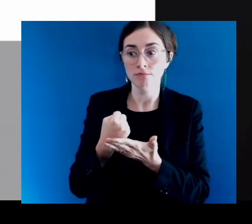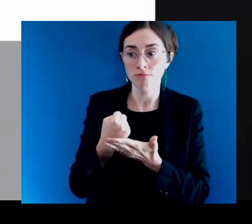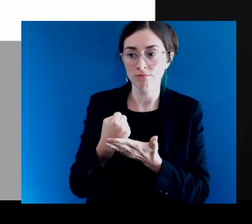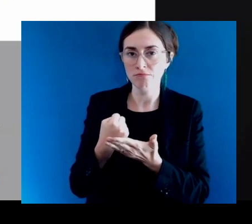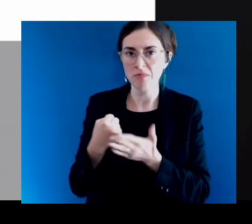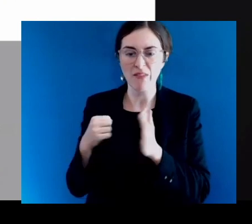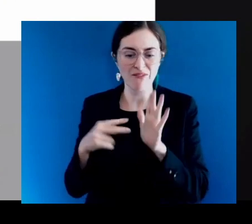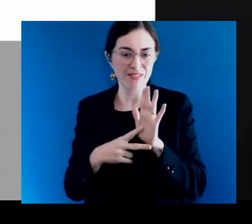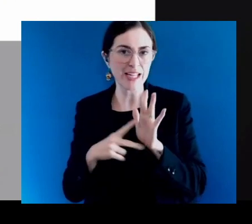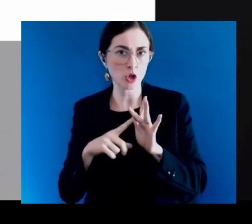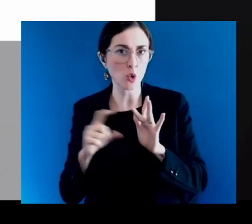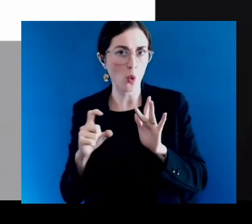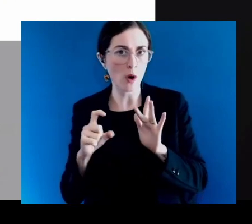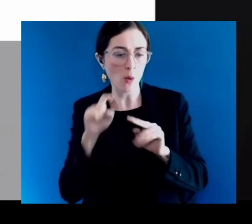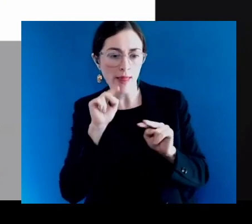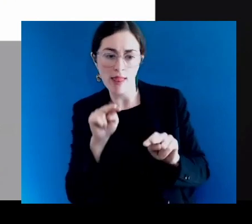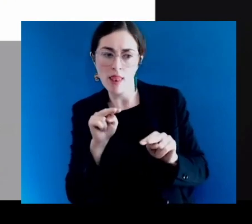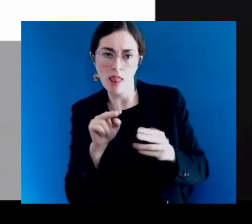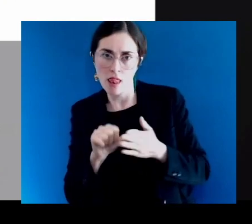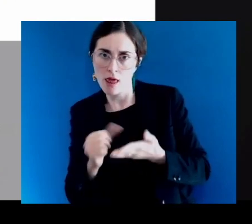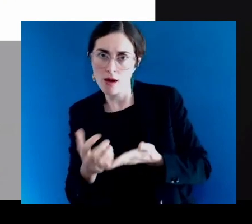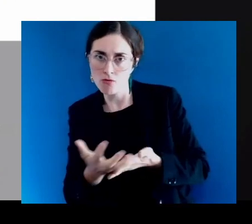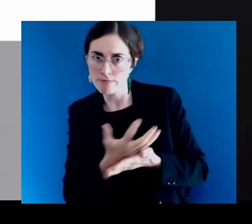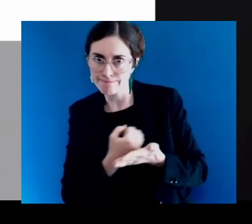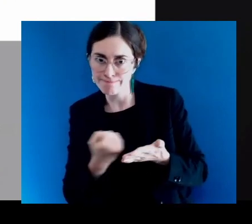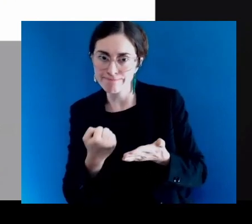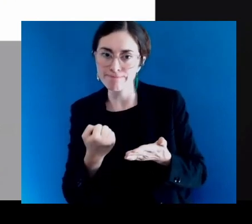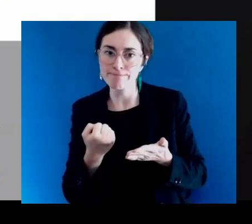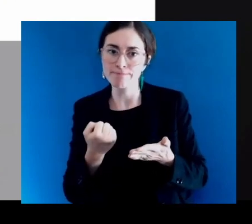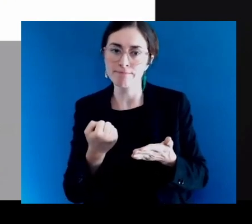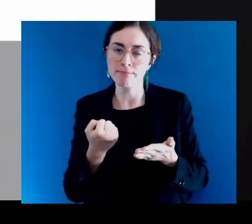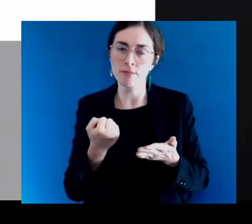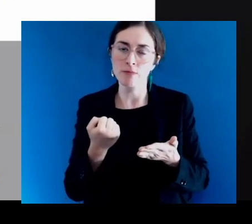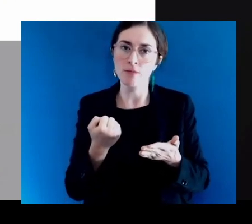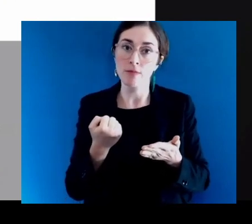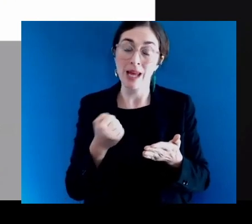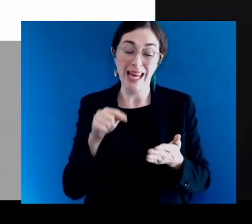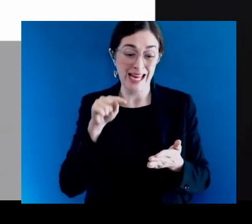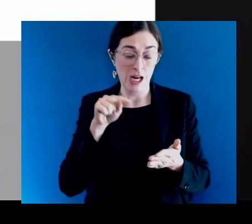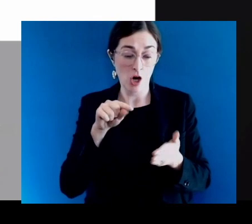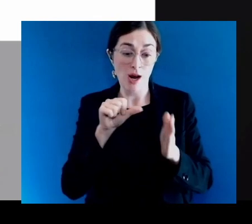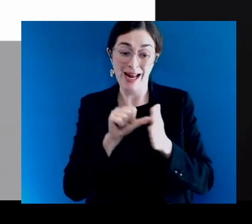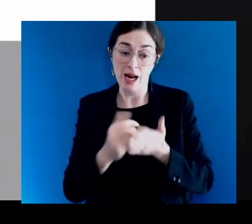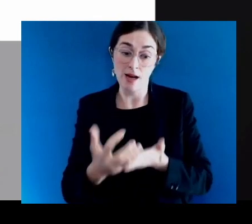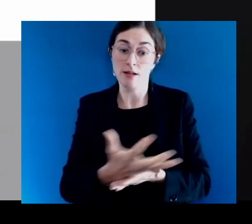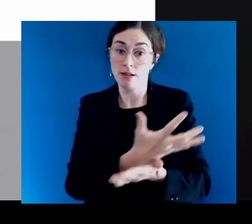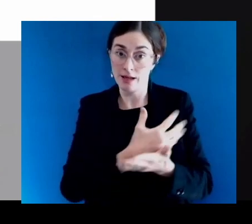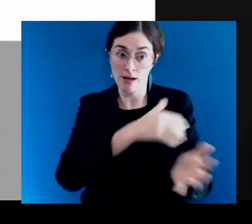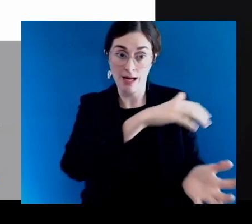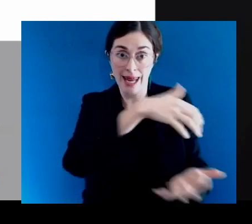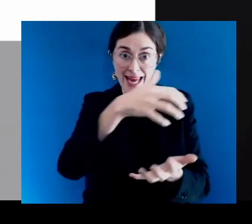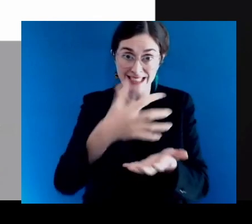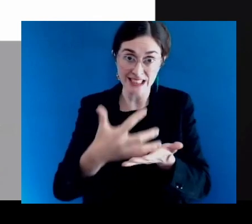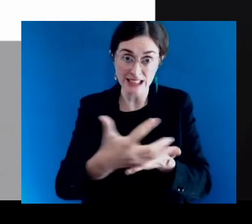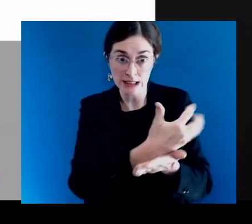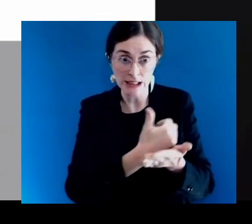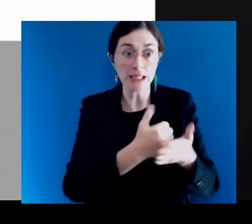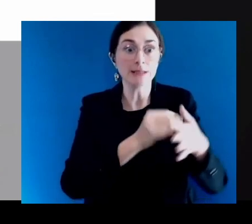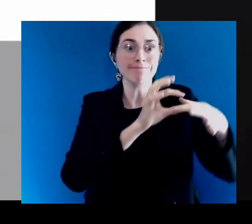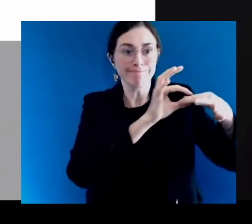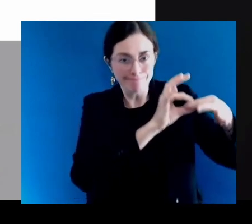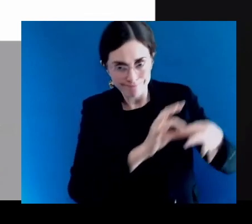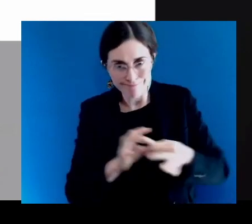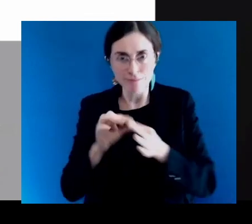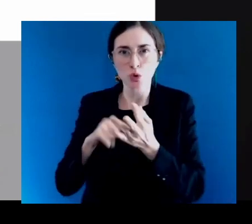state, which is collected and then tied to a specific purpose in terms of its